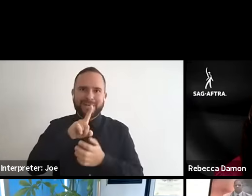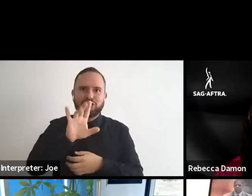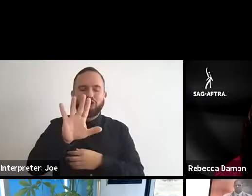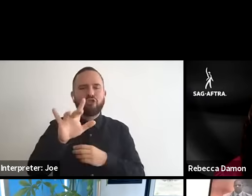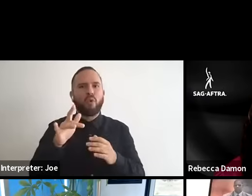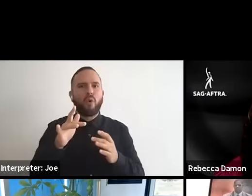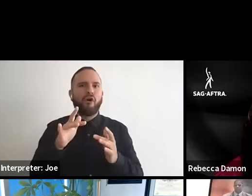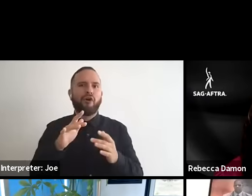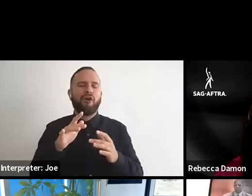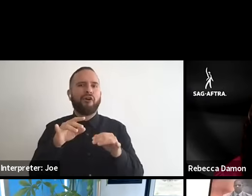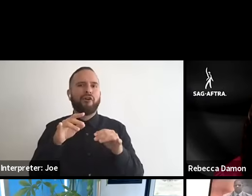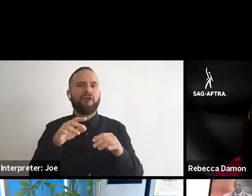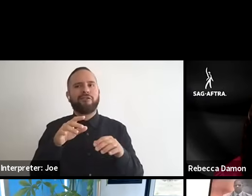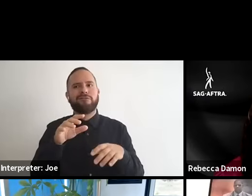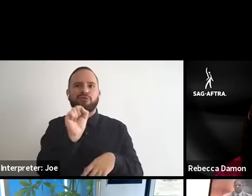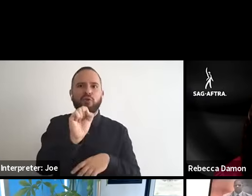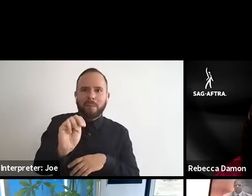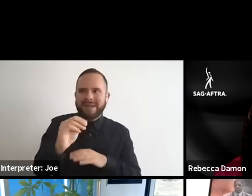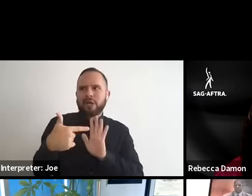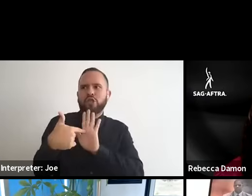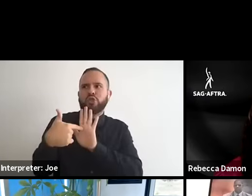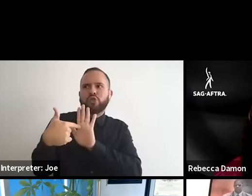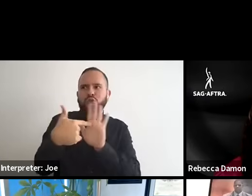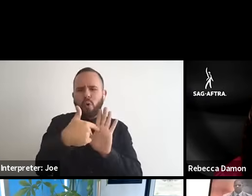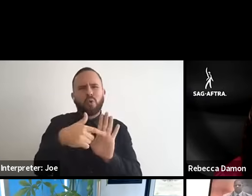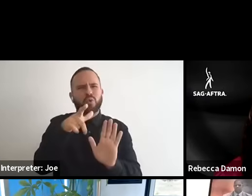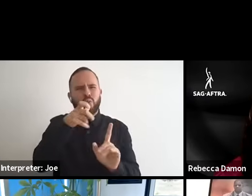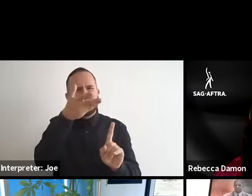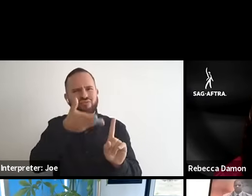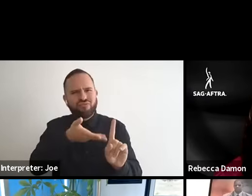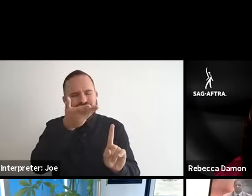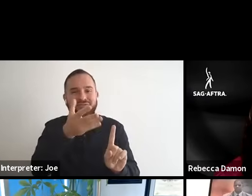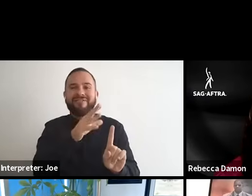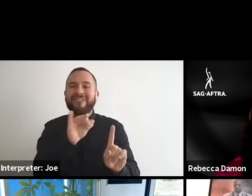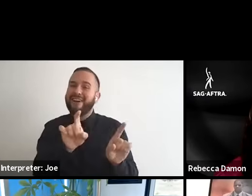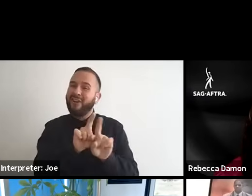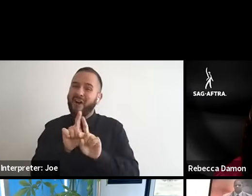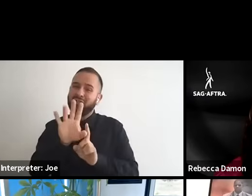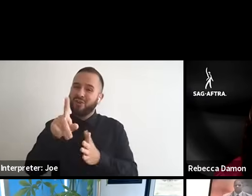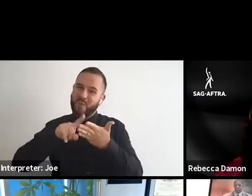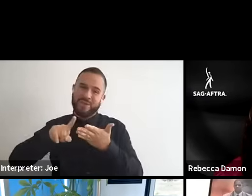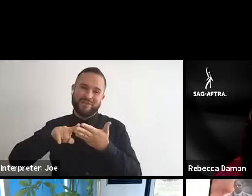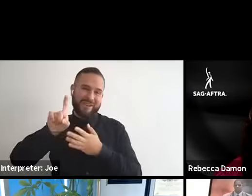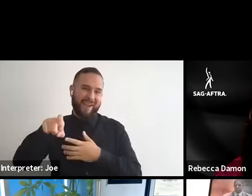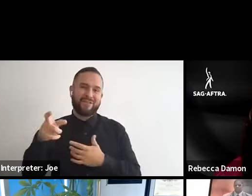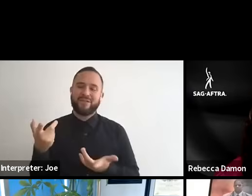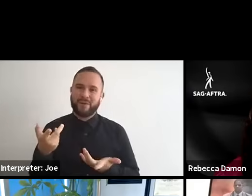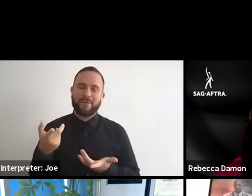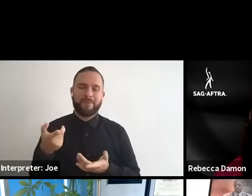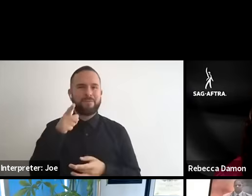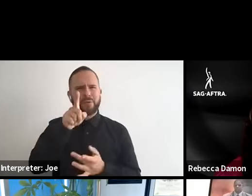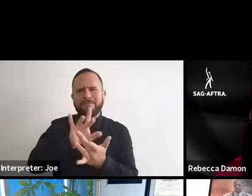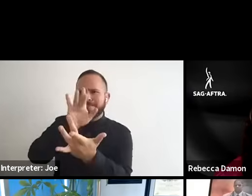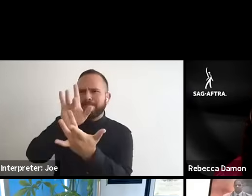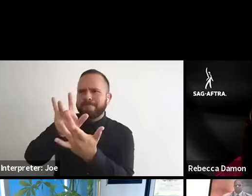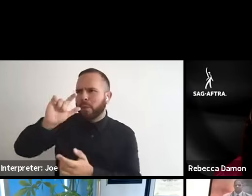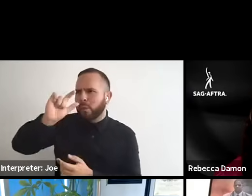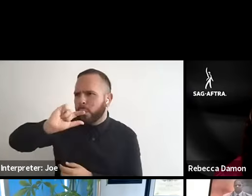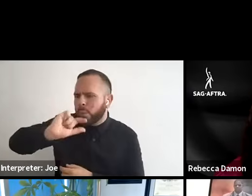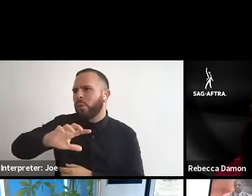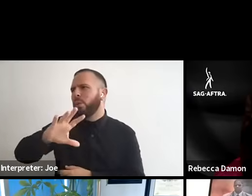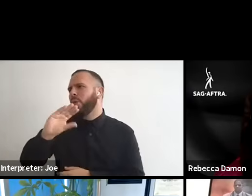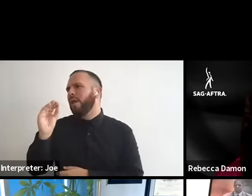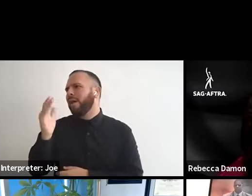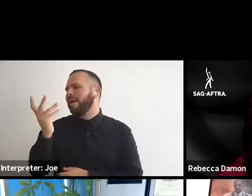achieve, but then also do your research. Reach out to, Google and look up and ask around